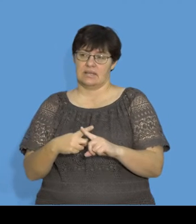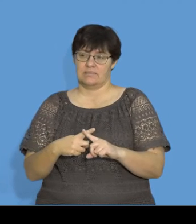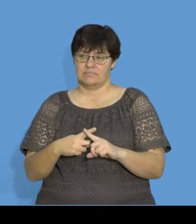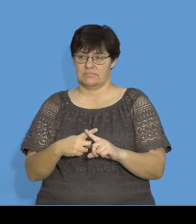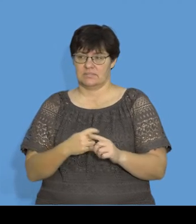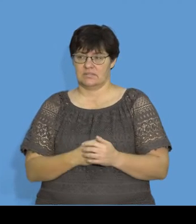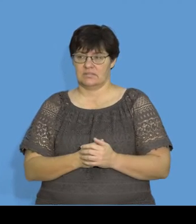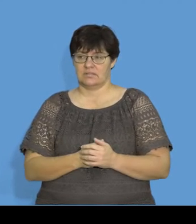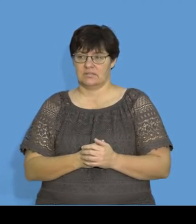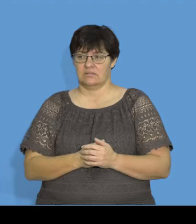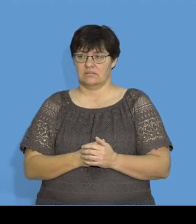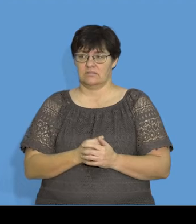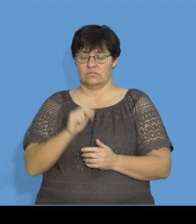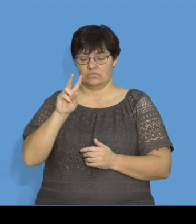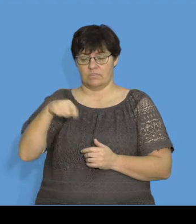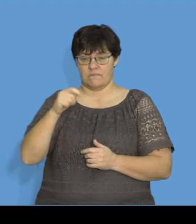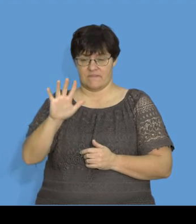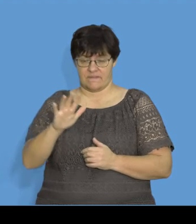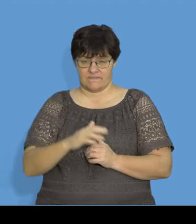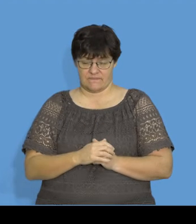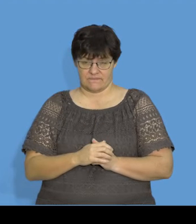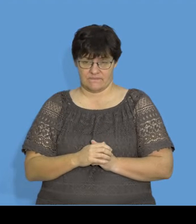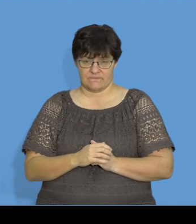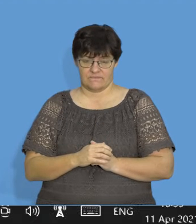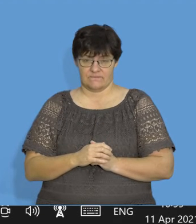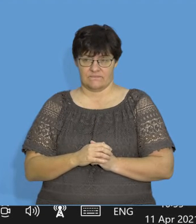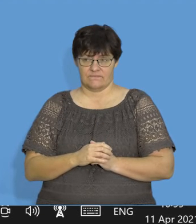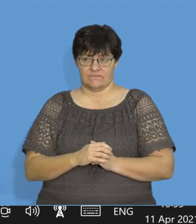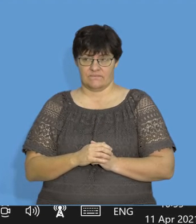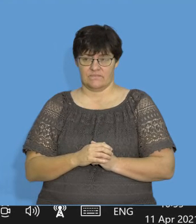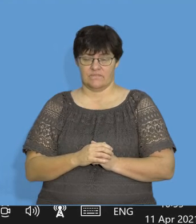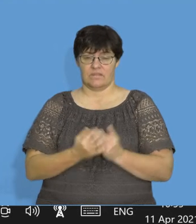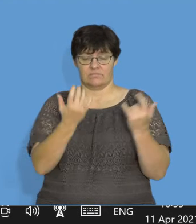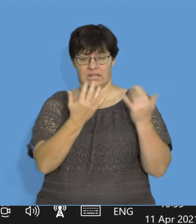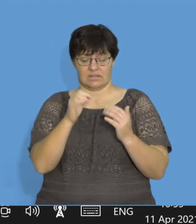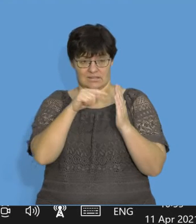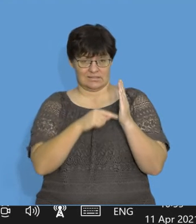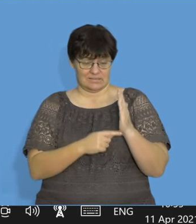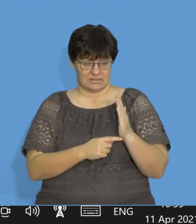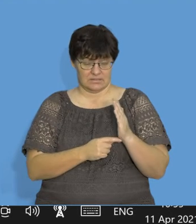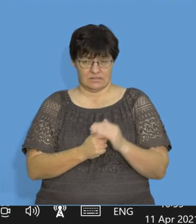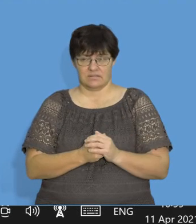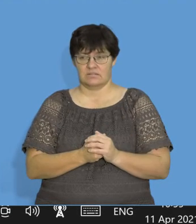constant, times 2.5, and we go